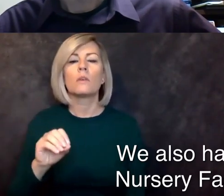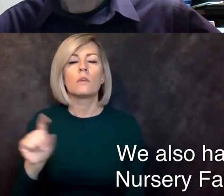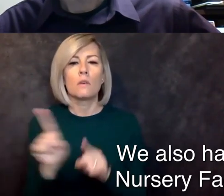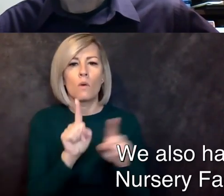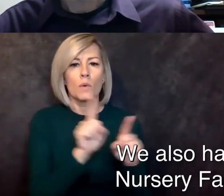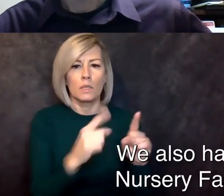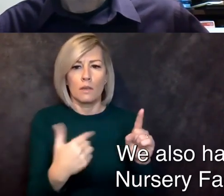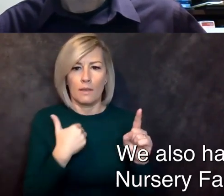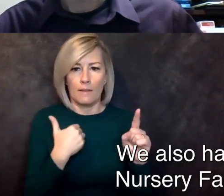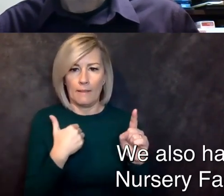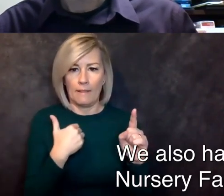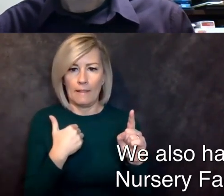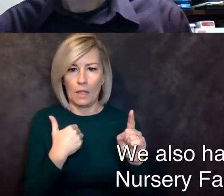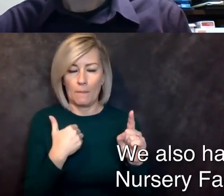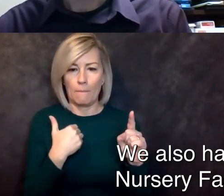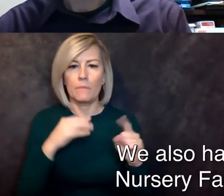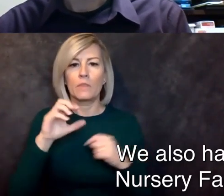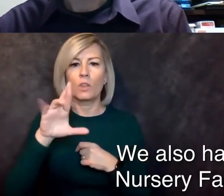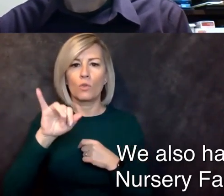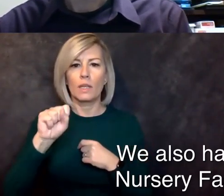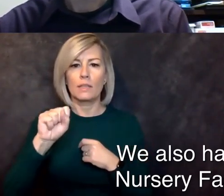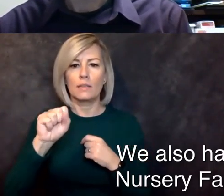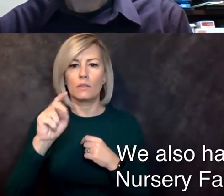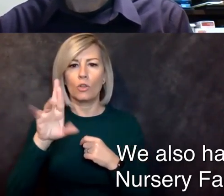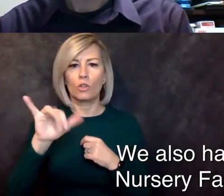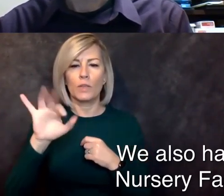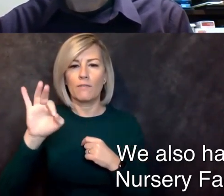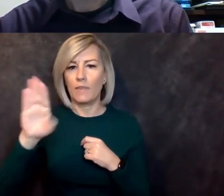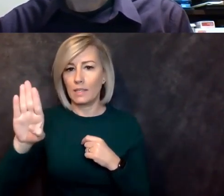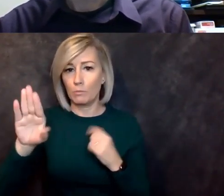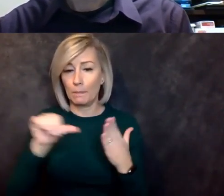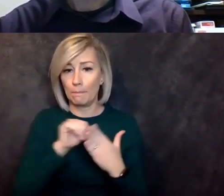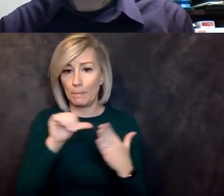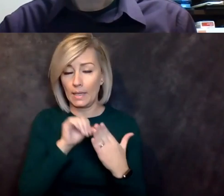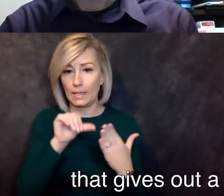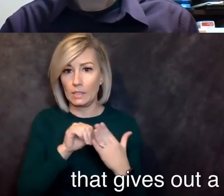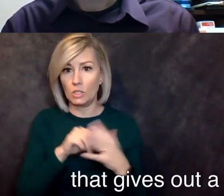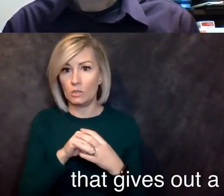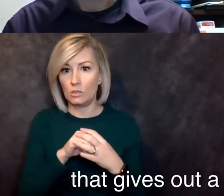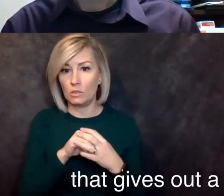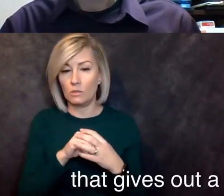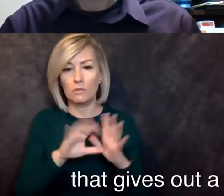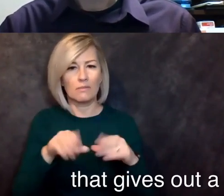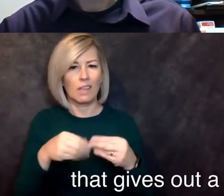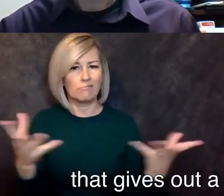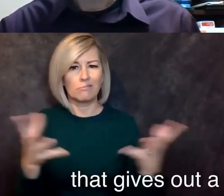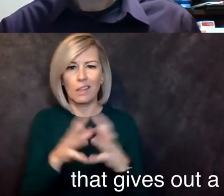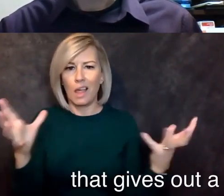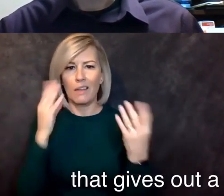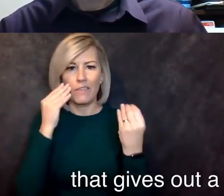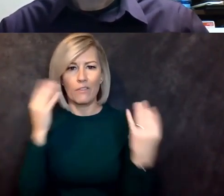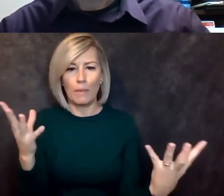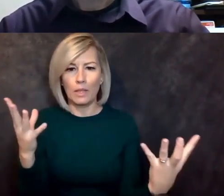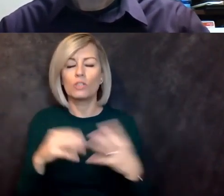have our Crisis Nursery Facebook page that gives out a lot of information.